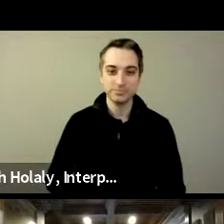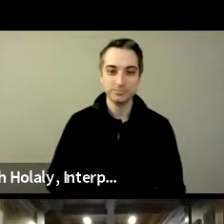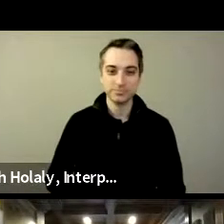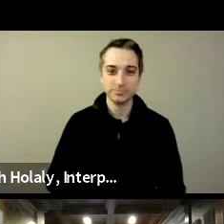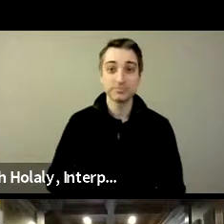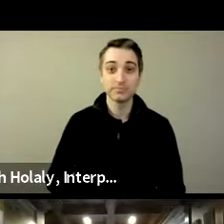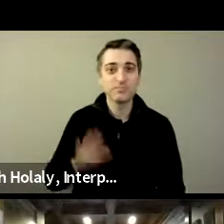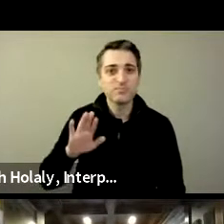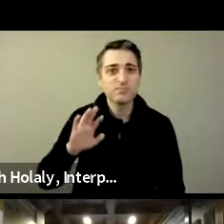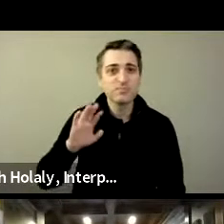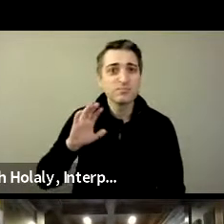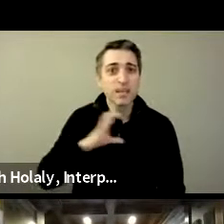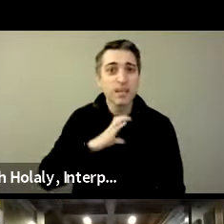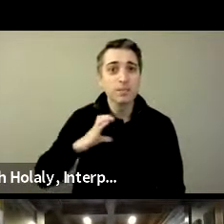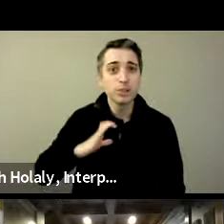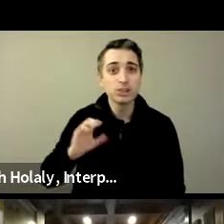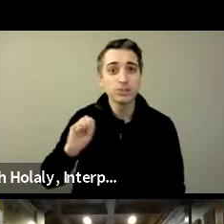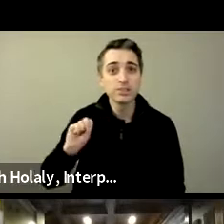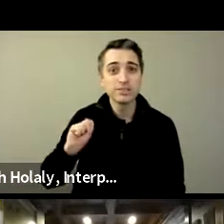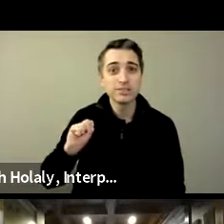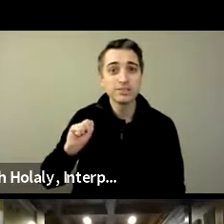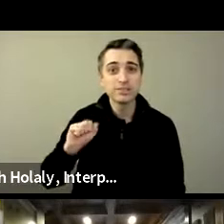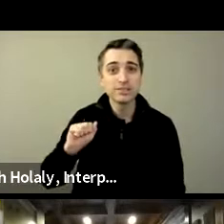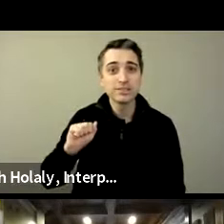Is Commissioner Sakwa joining us also?